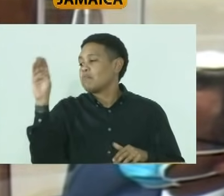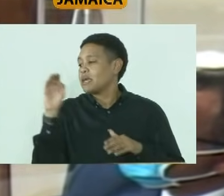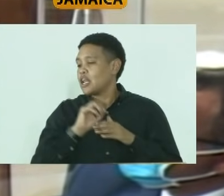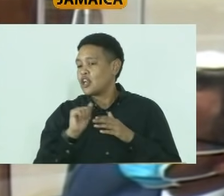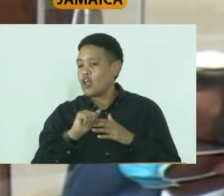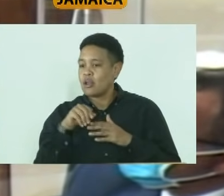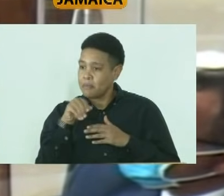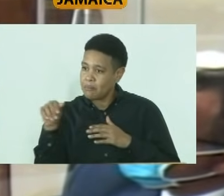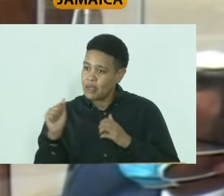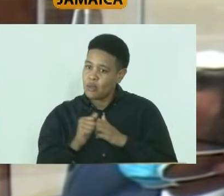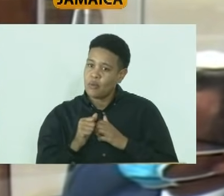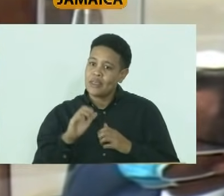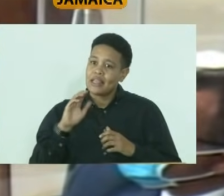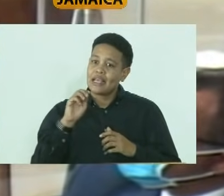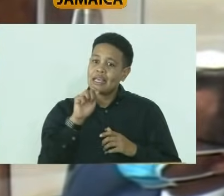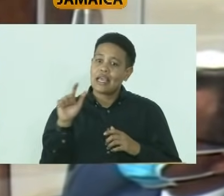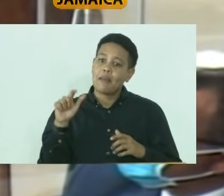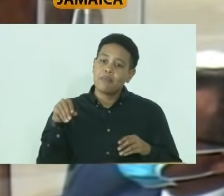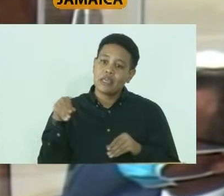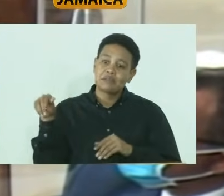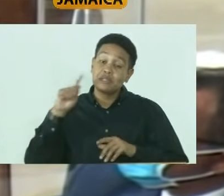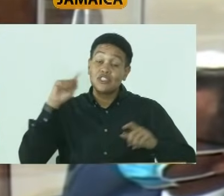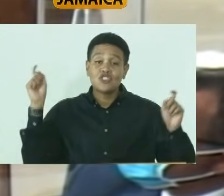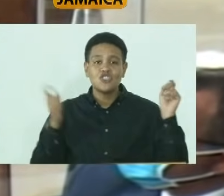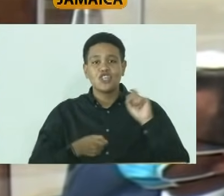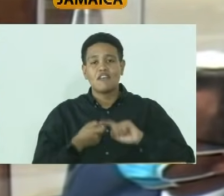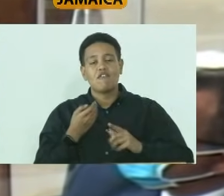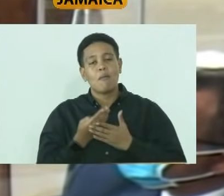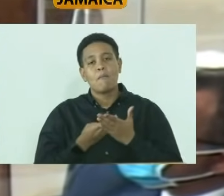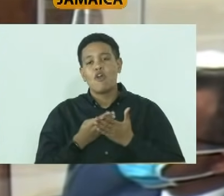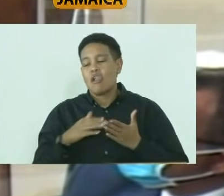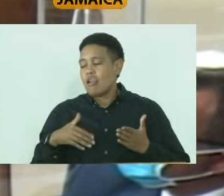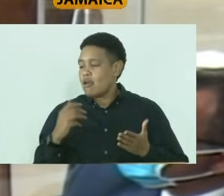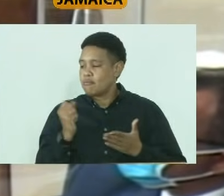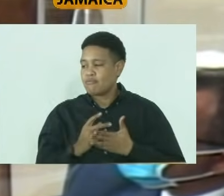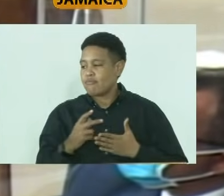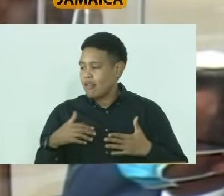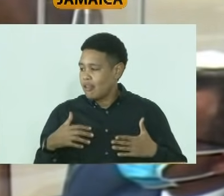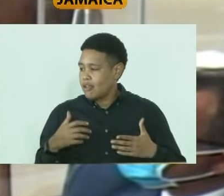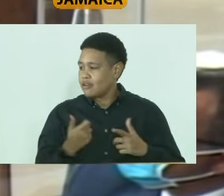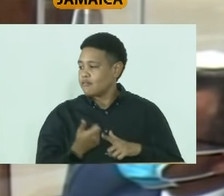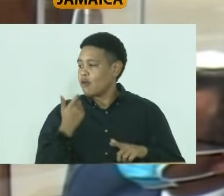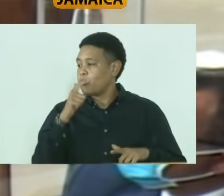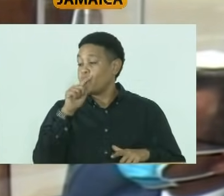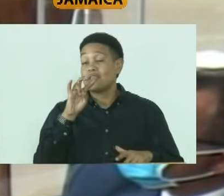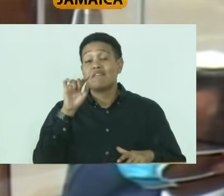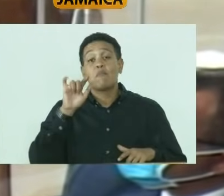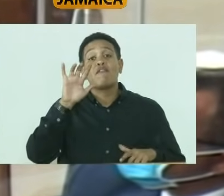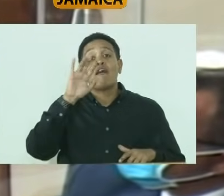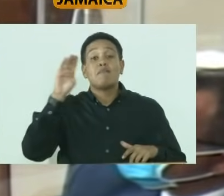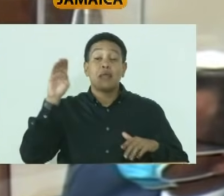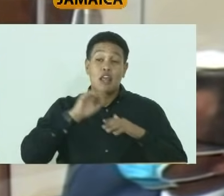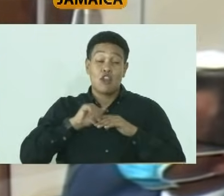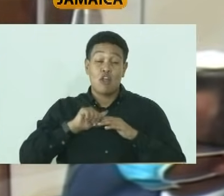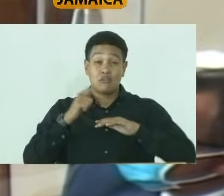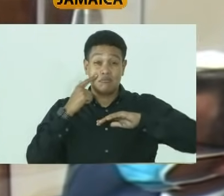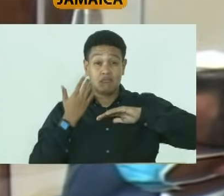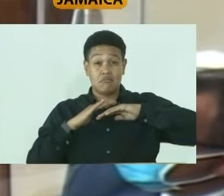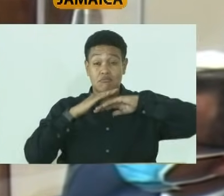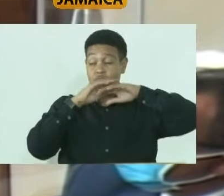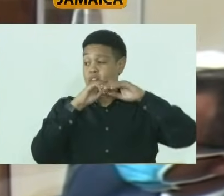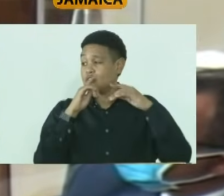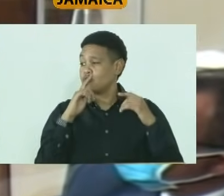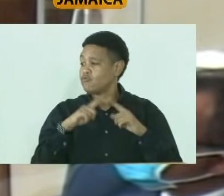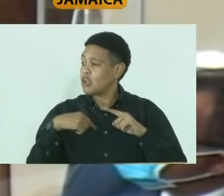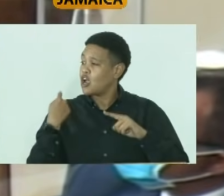billion, with capital expenditure unchanged from the approved budget. Of the $27.5 billion increase in the